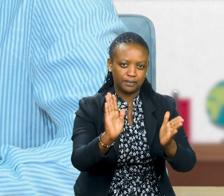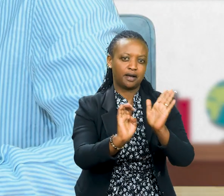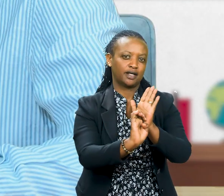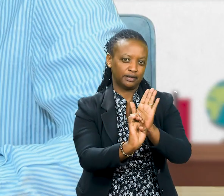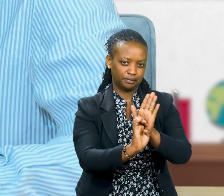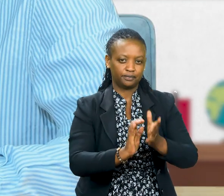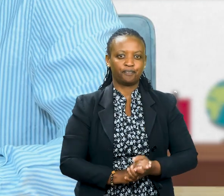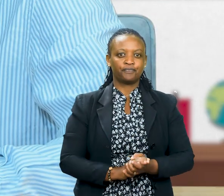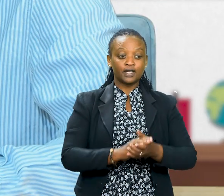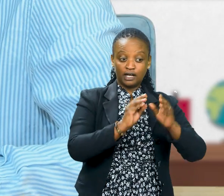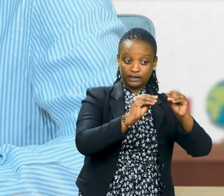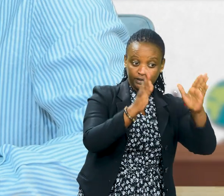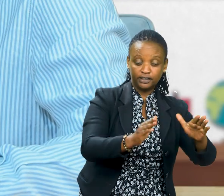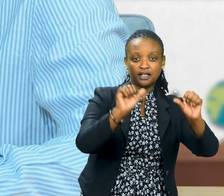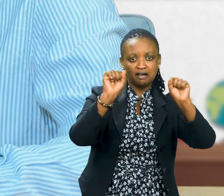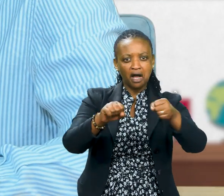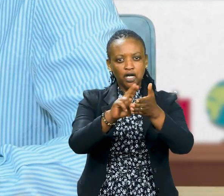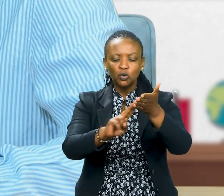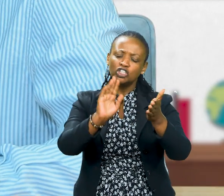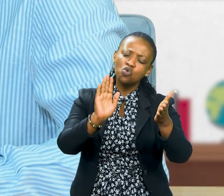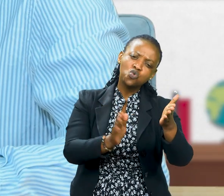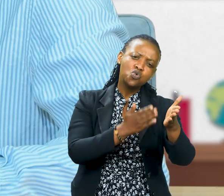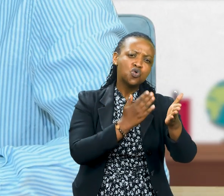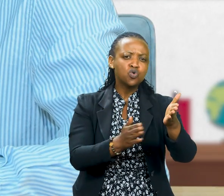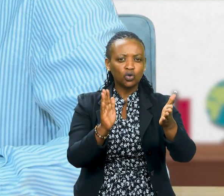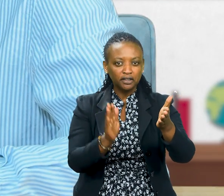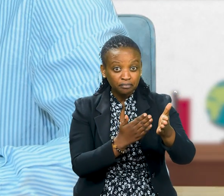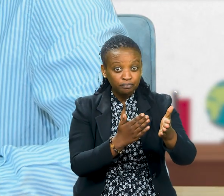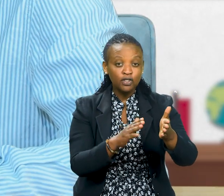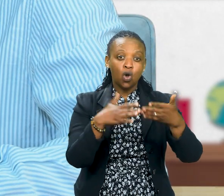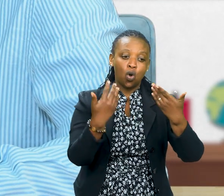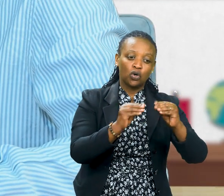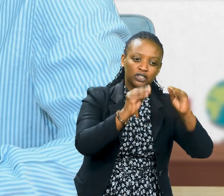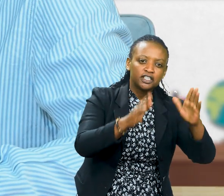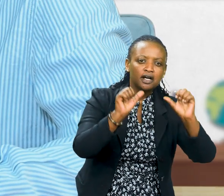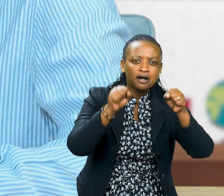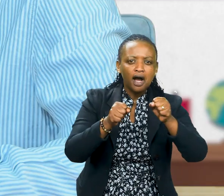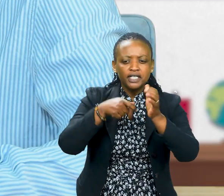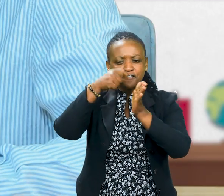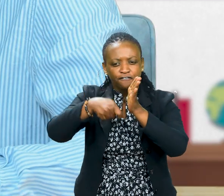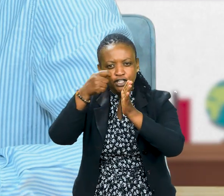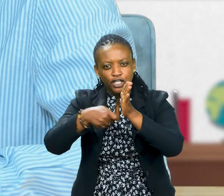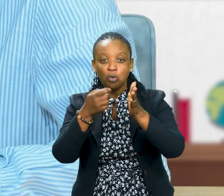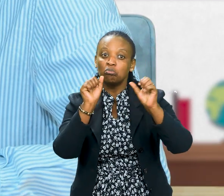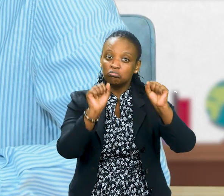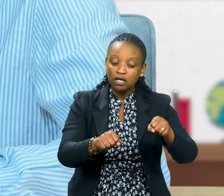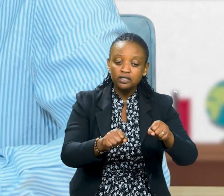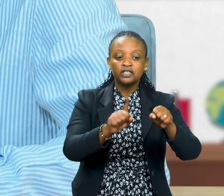learners. For example, a teacher can use a song, a teacher can play a